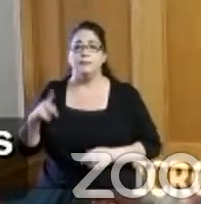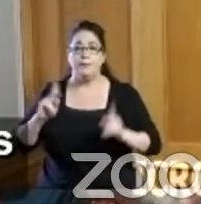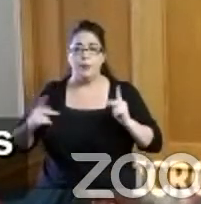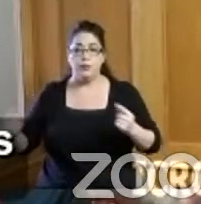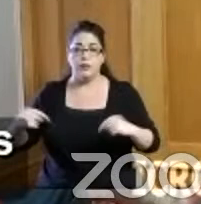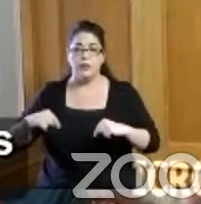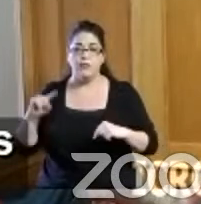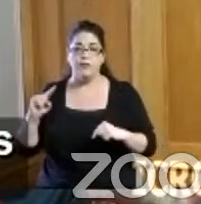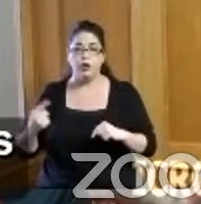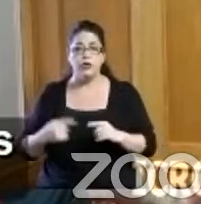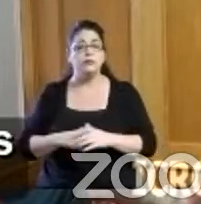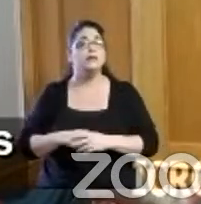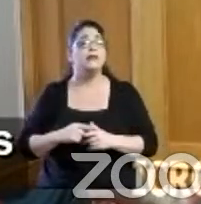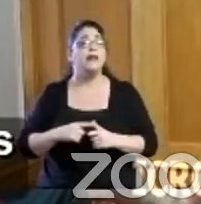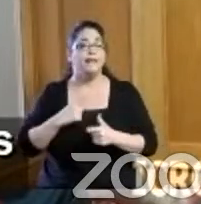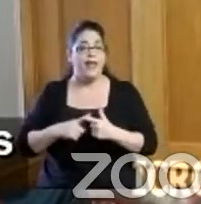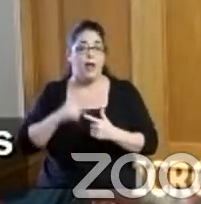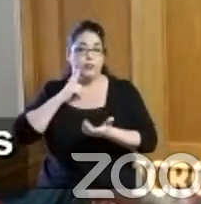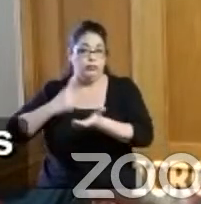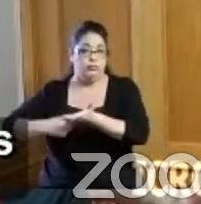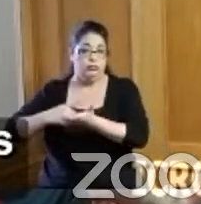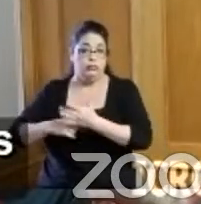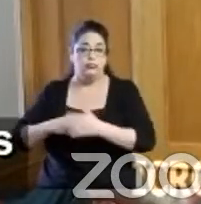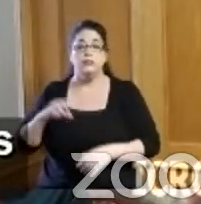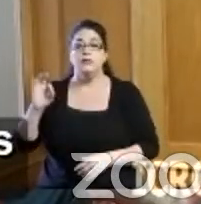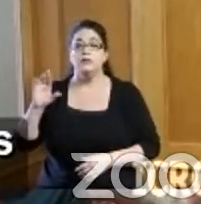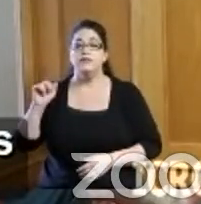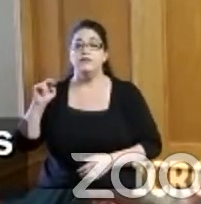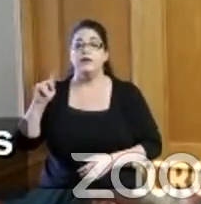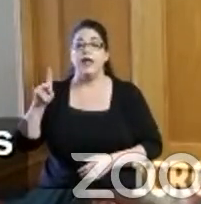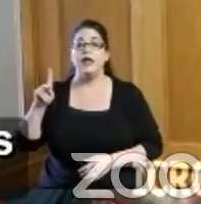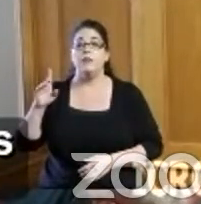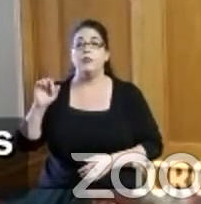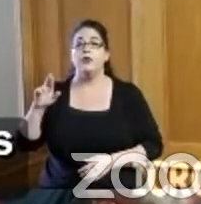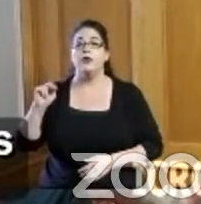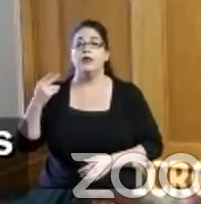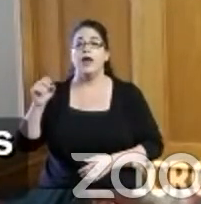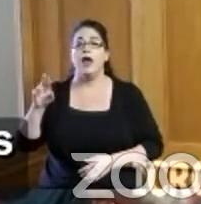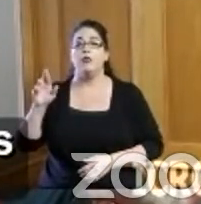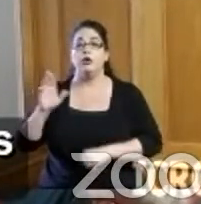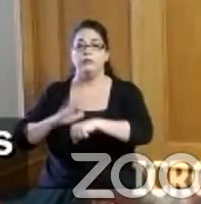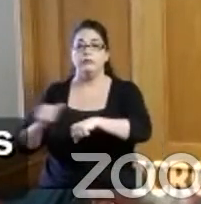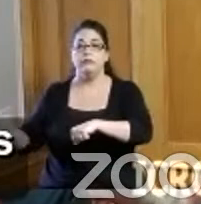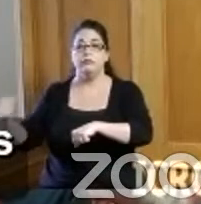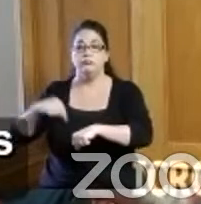them and we certainly will get with you. So Frank Birkenhauer.